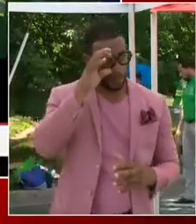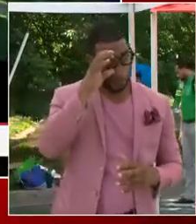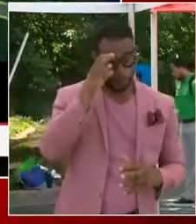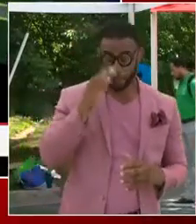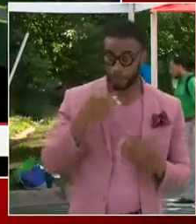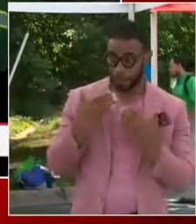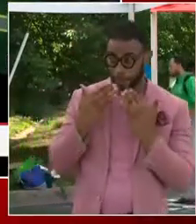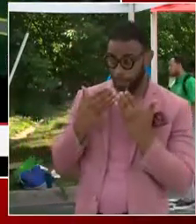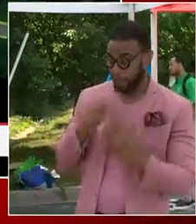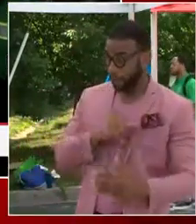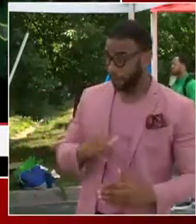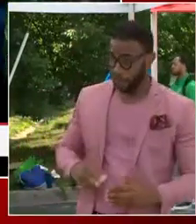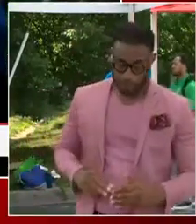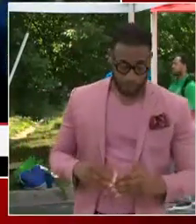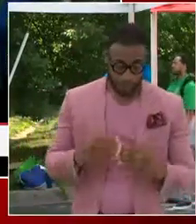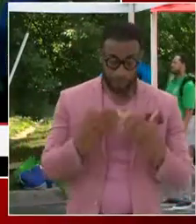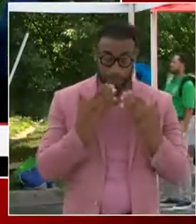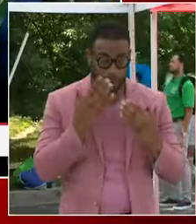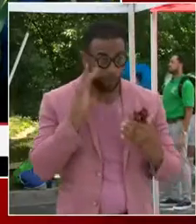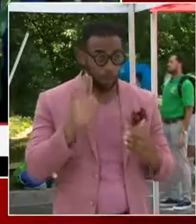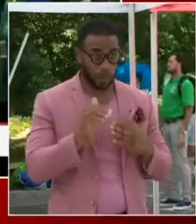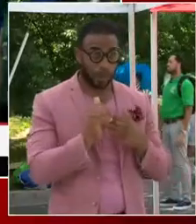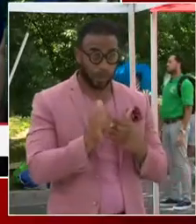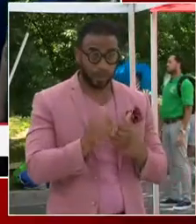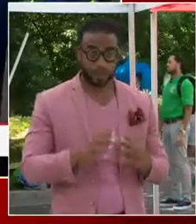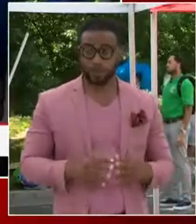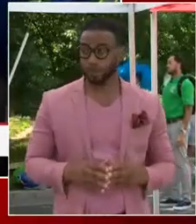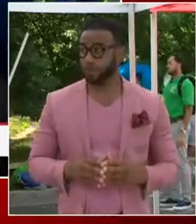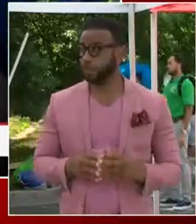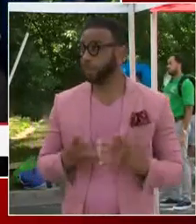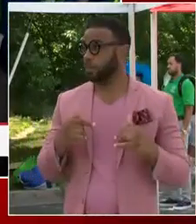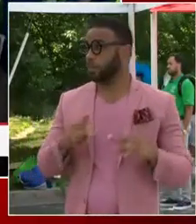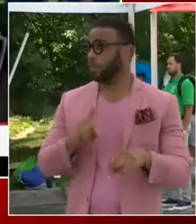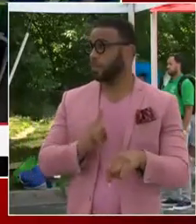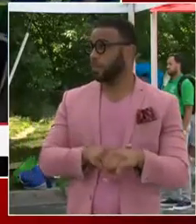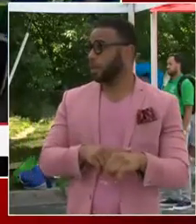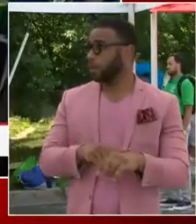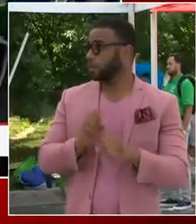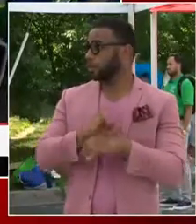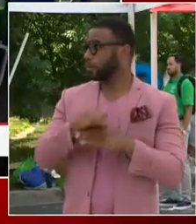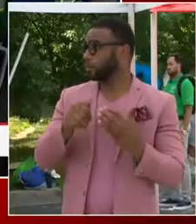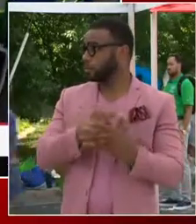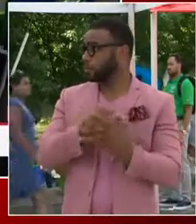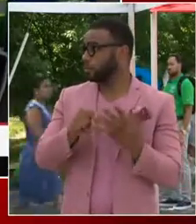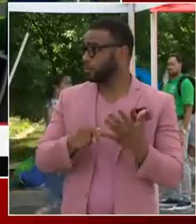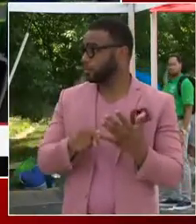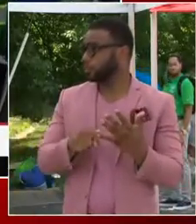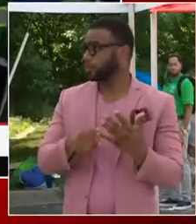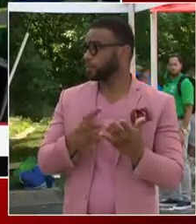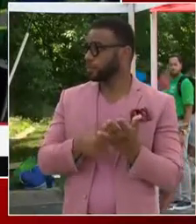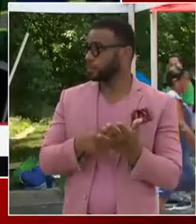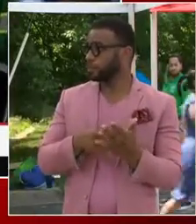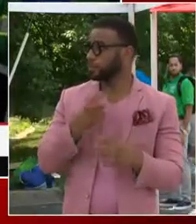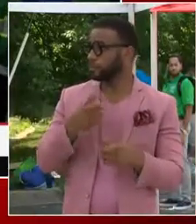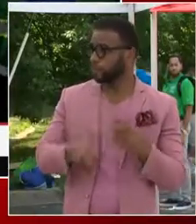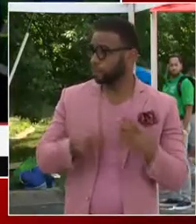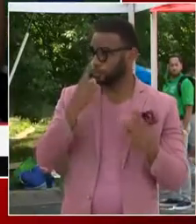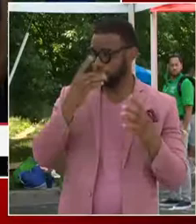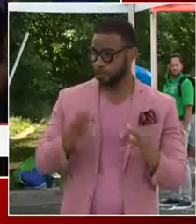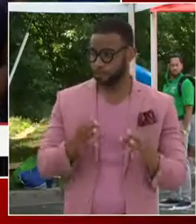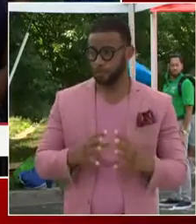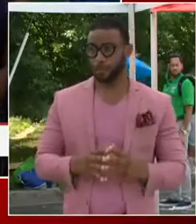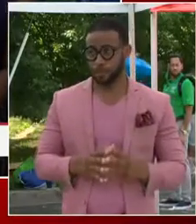Thank you, Madam Mayor, and thank you for your leadership during this time and making all of those sometimes very tough